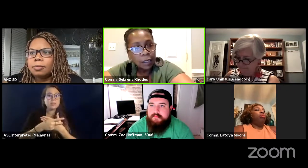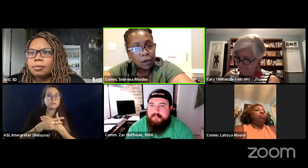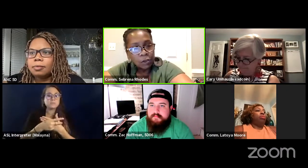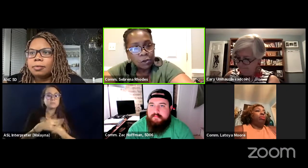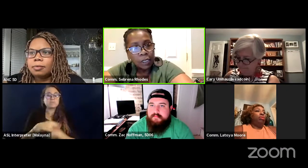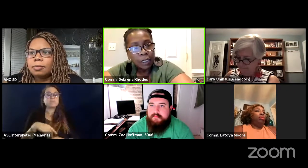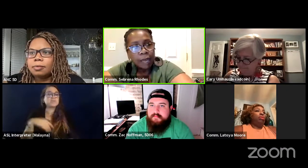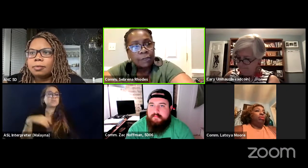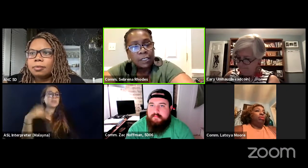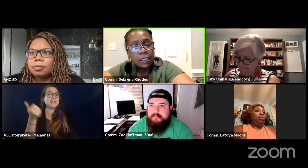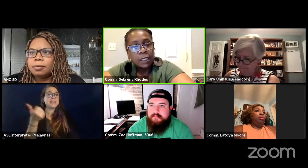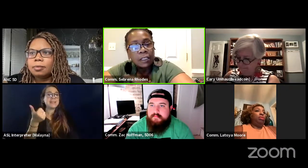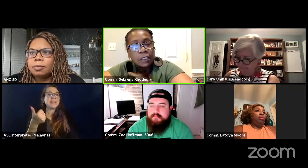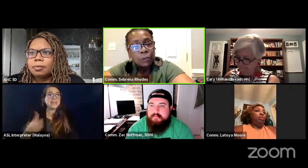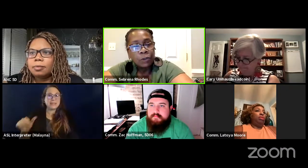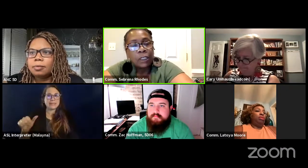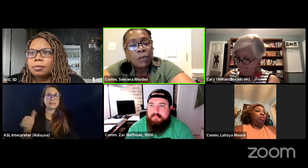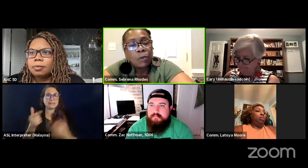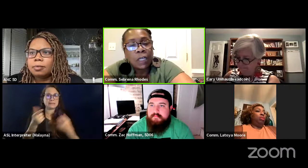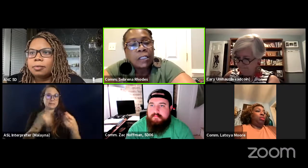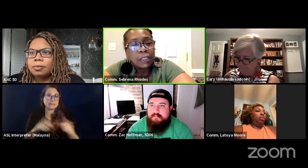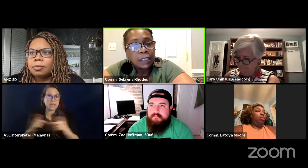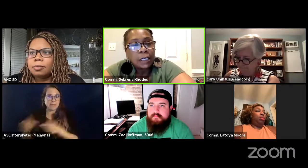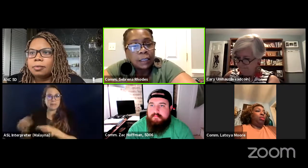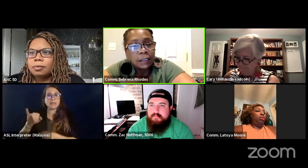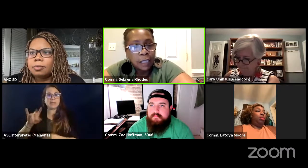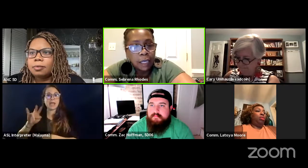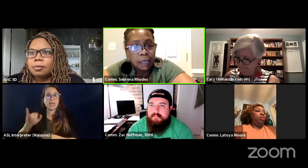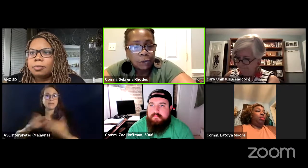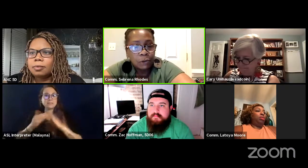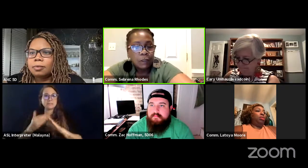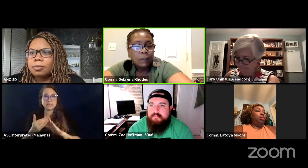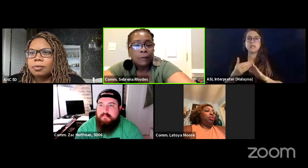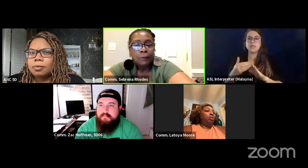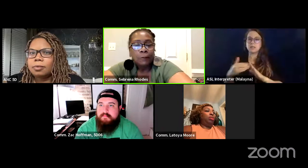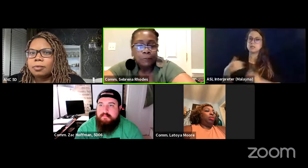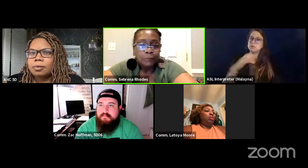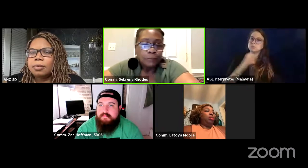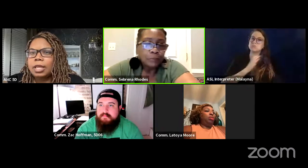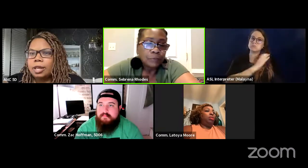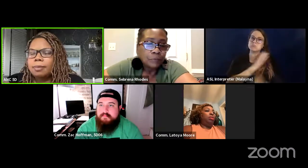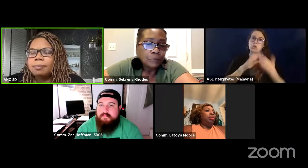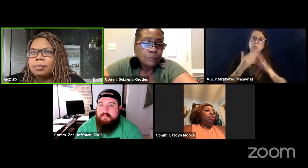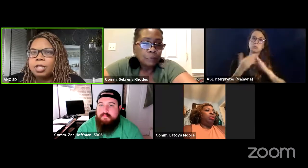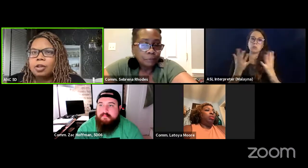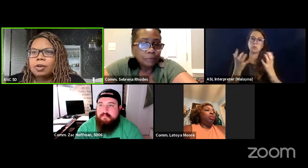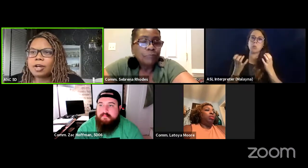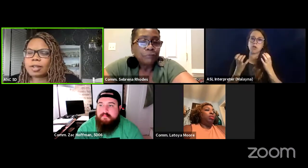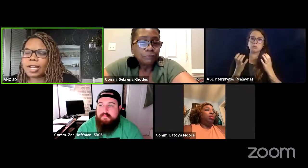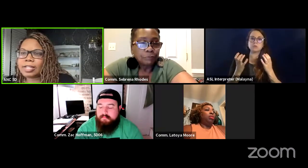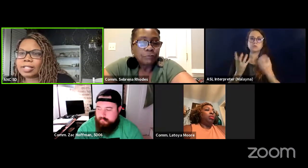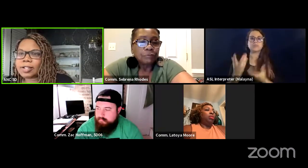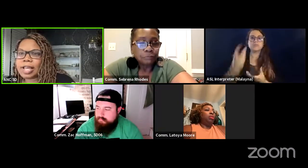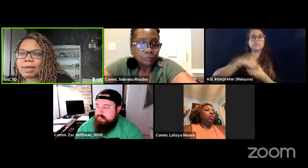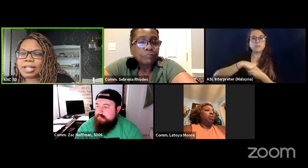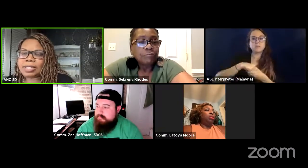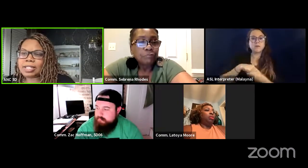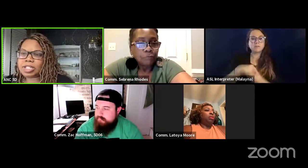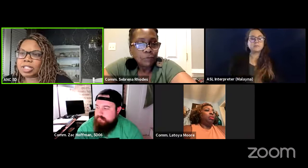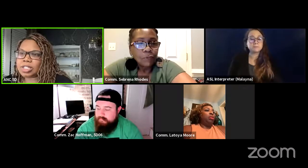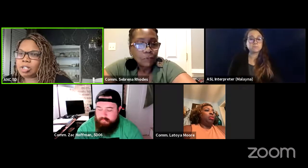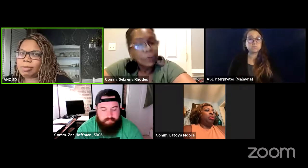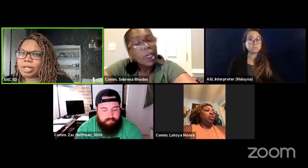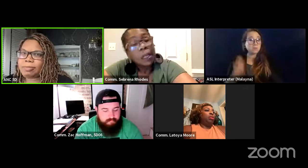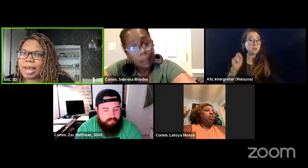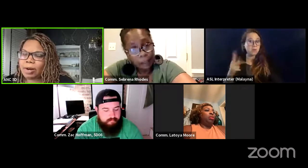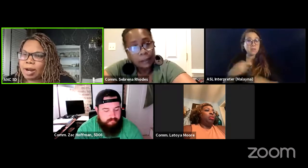anything that goes on in Ivy City, the community want a seat at the table. Yeah, no, okay. So that makes sense.